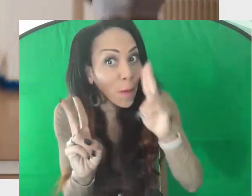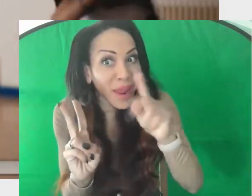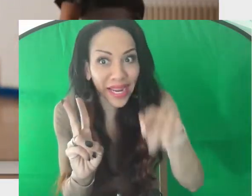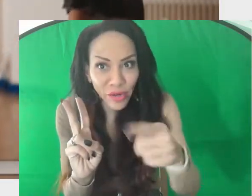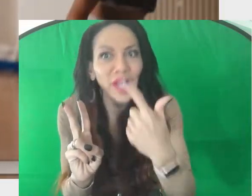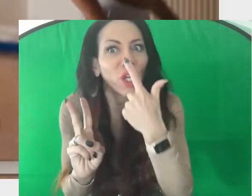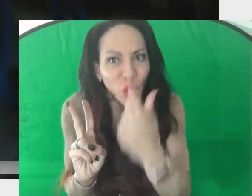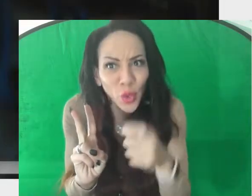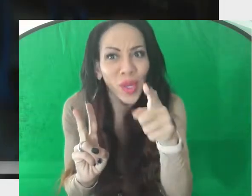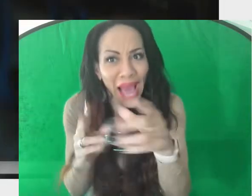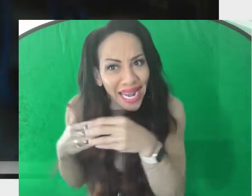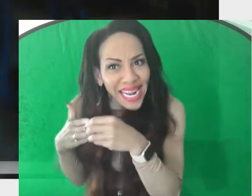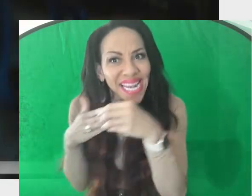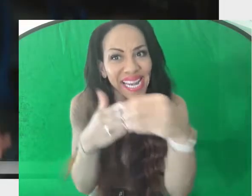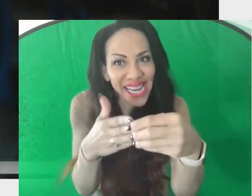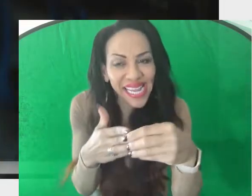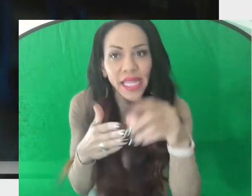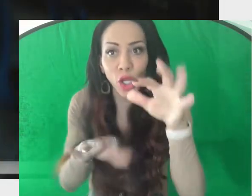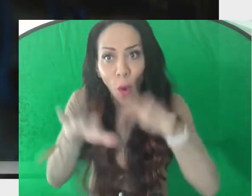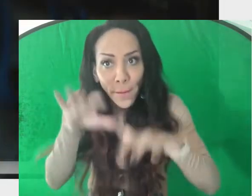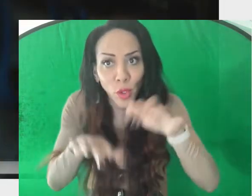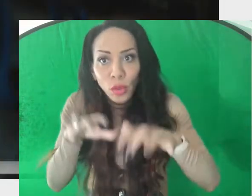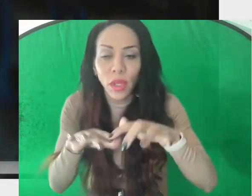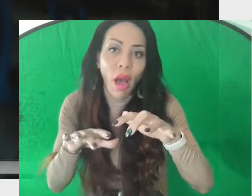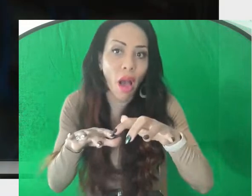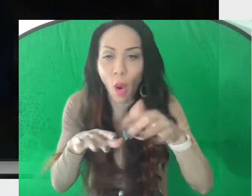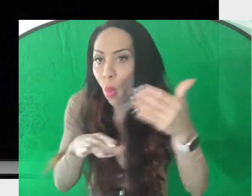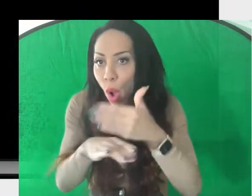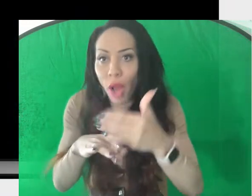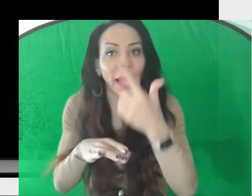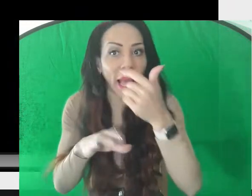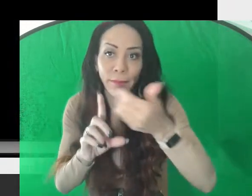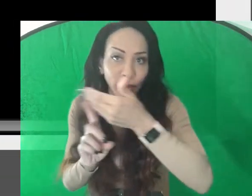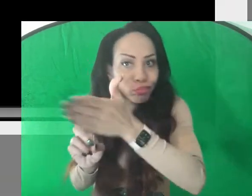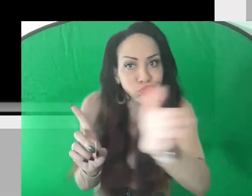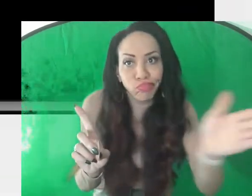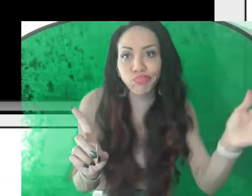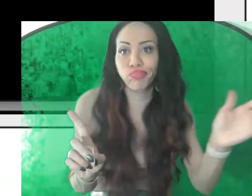in it rather than us dictating a right or a wrong answer.